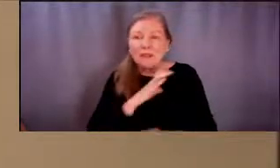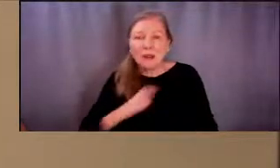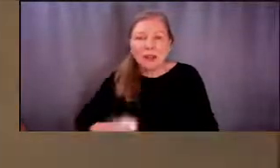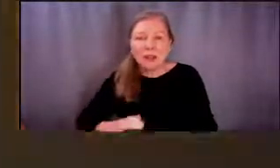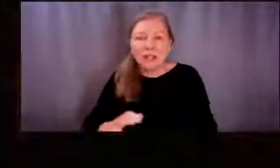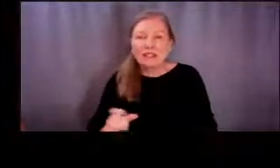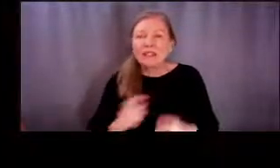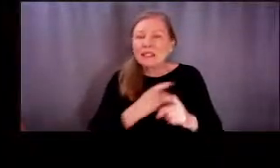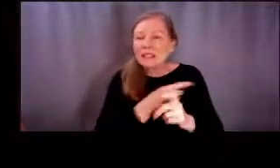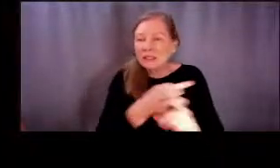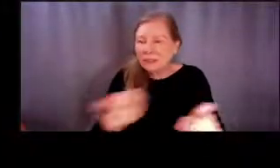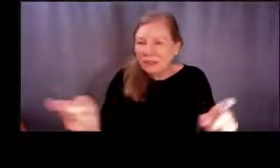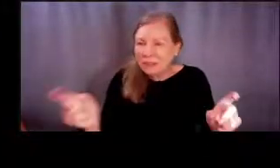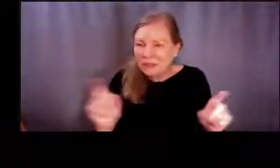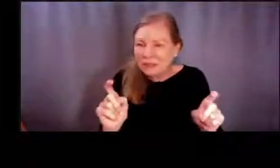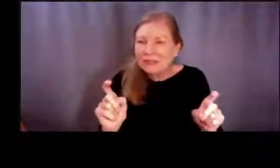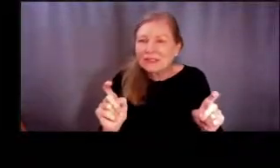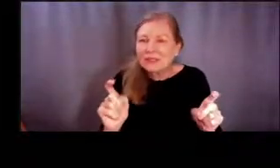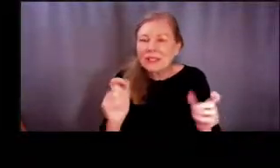Amen.